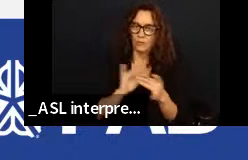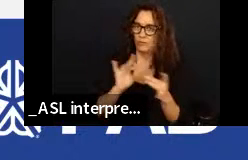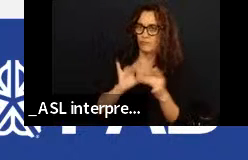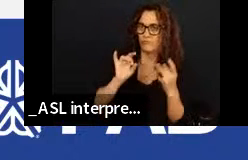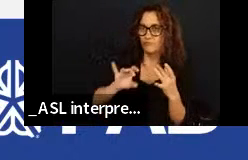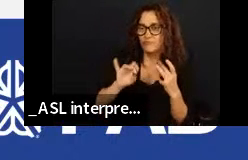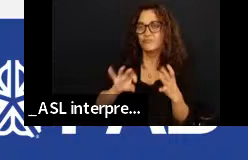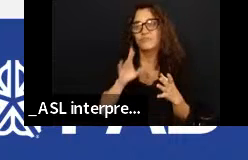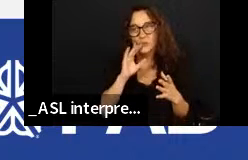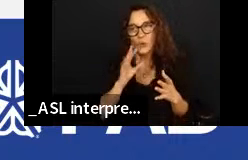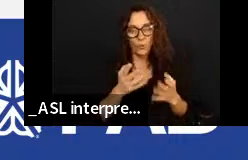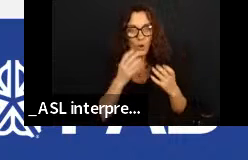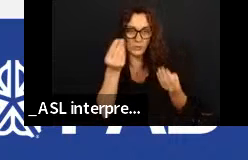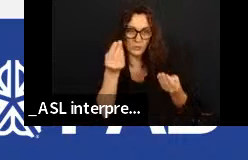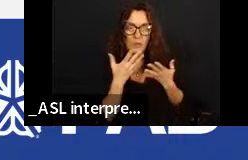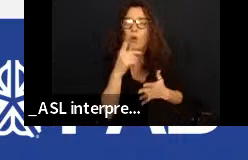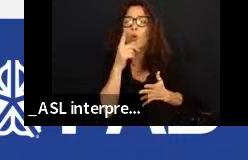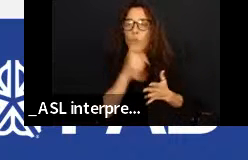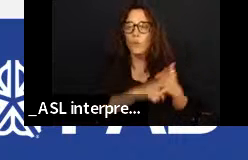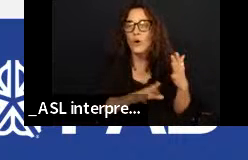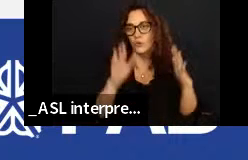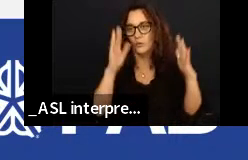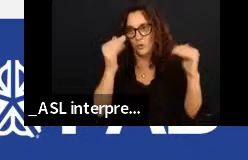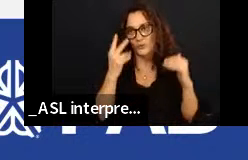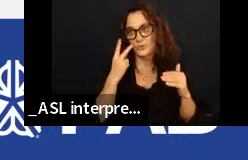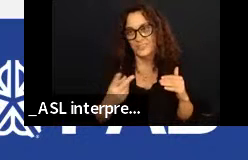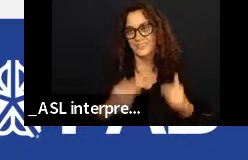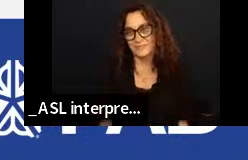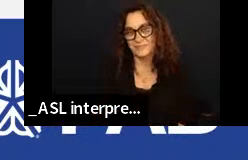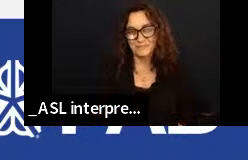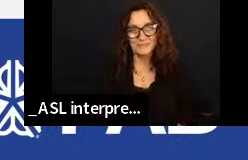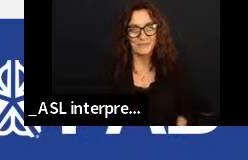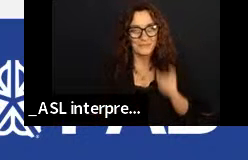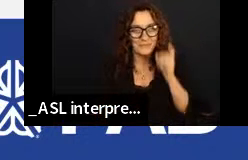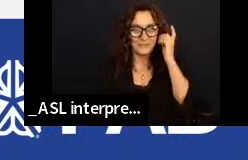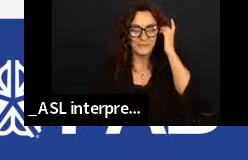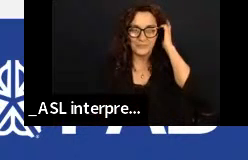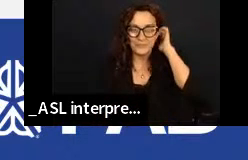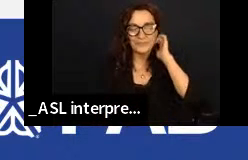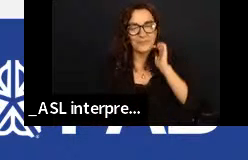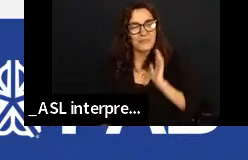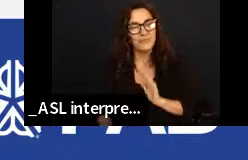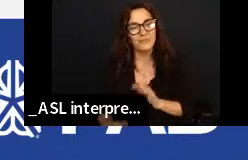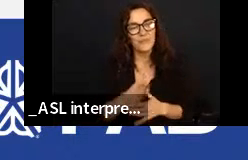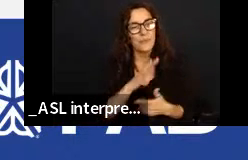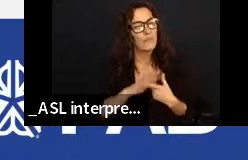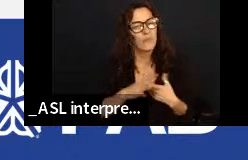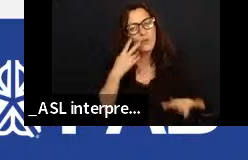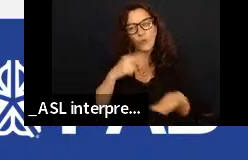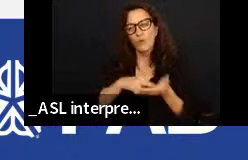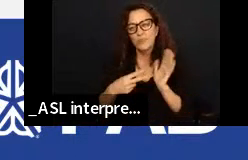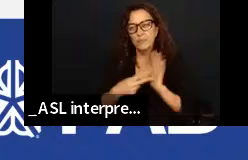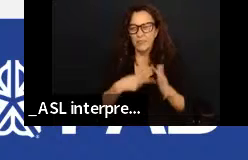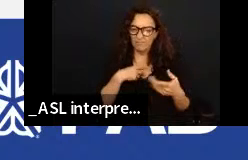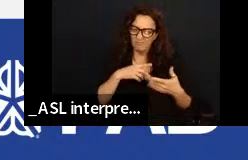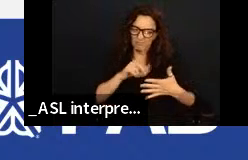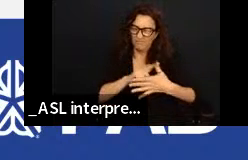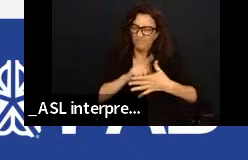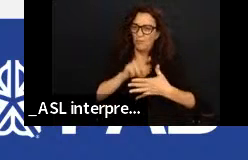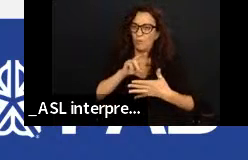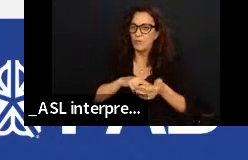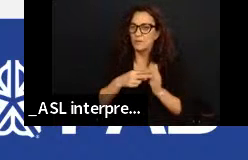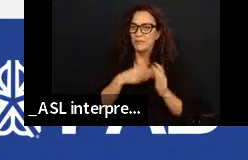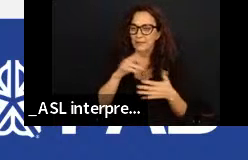disciplinary matrix should look like. Okay. So first, to address what is a disciplinary matrix? Well, first